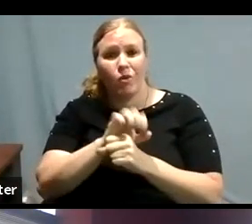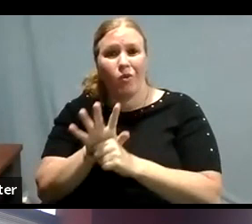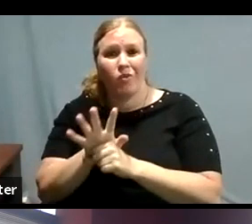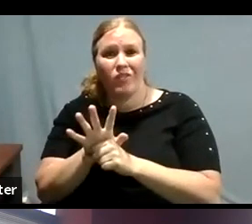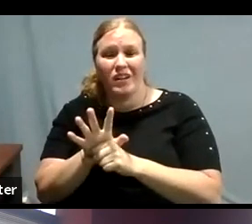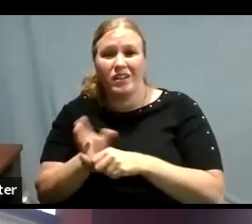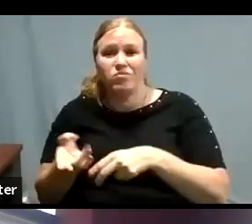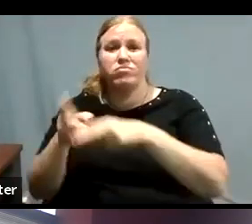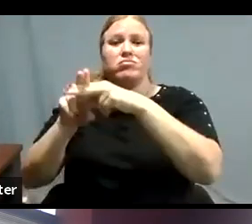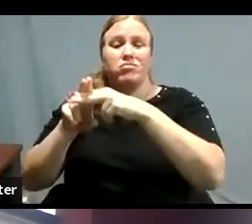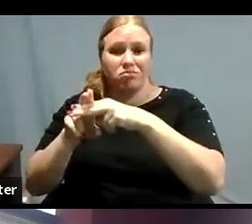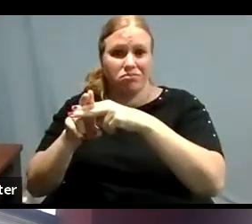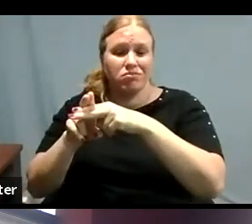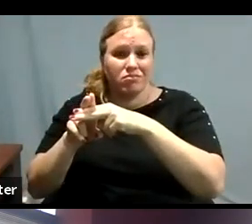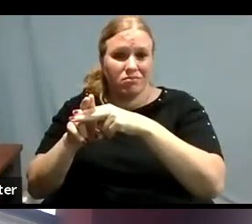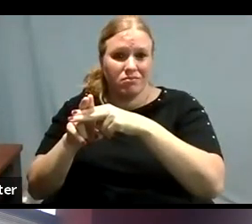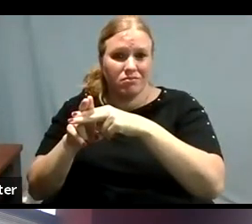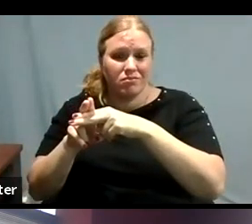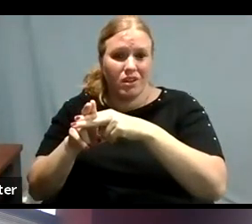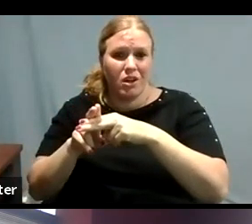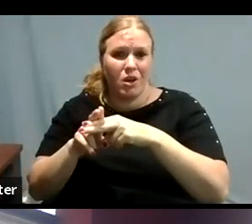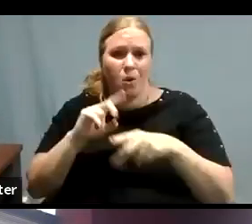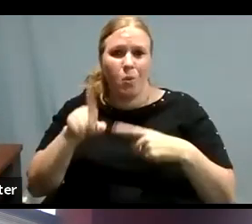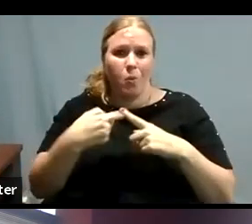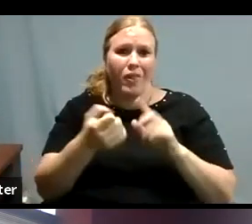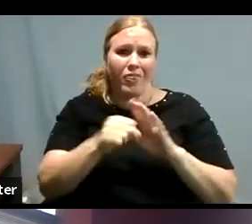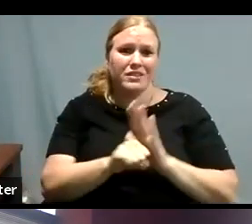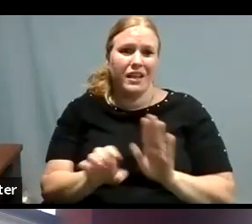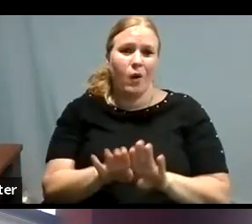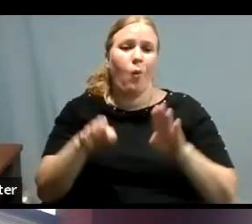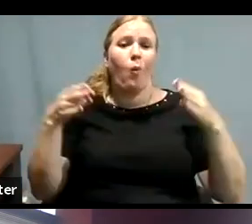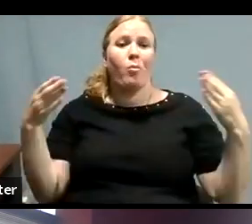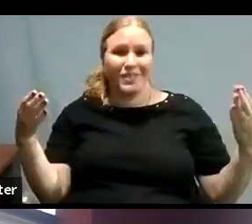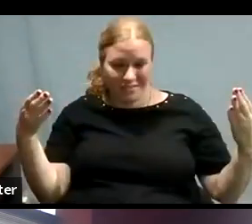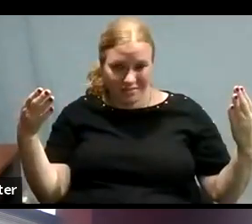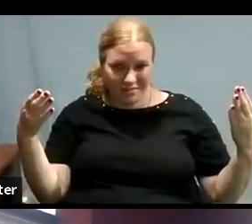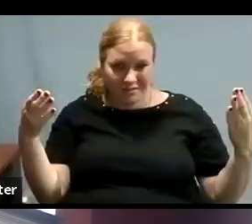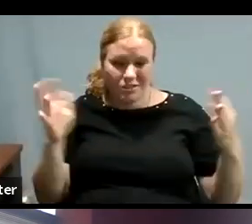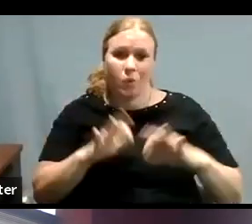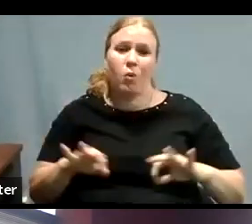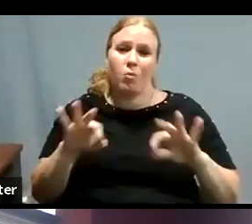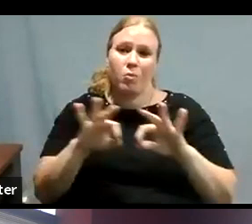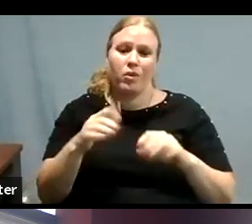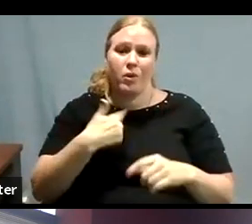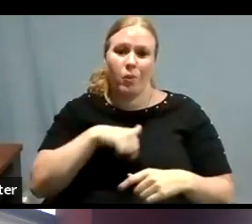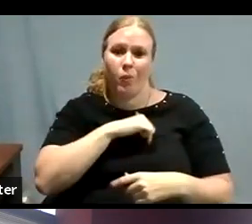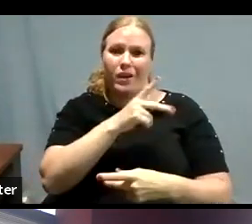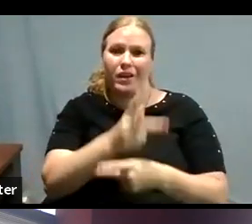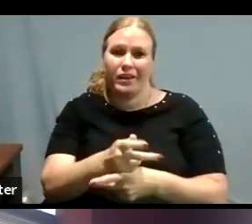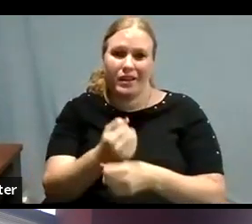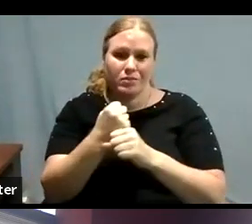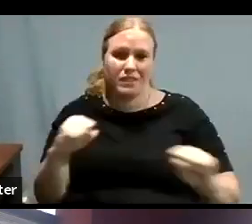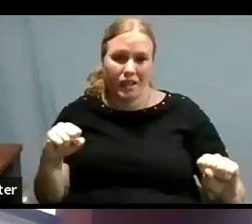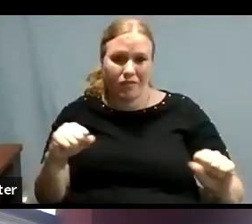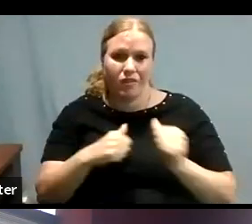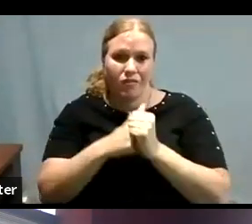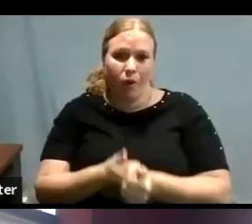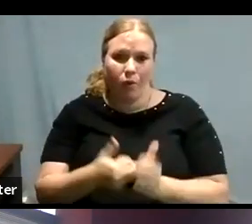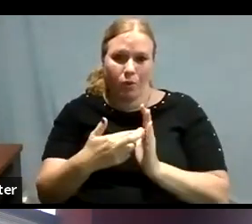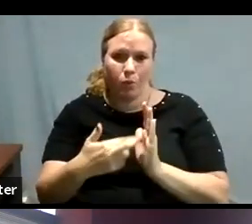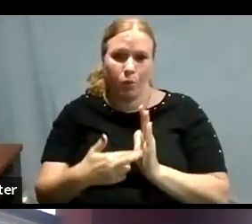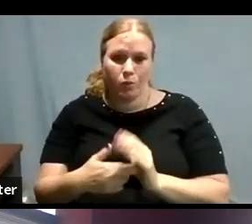upon all of us as community members to make sure that we're doing everything we can to keep each other safe by following the